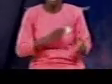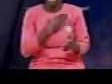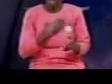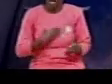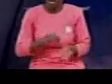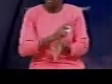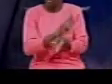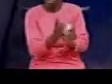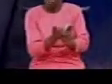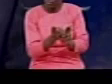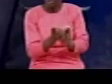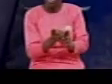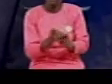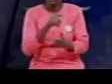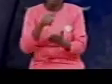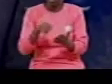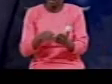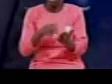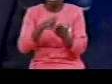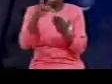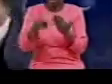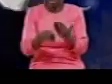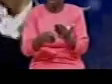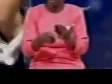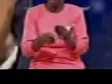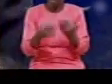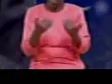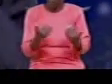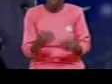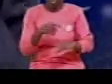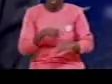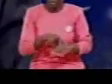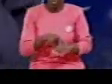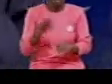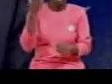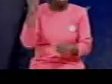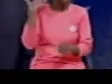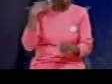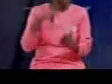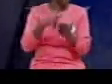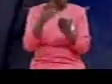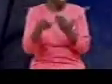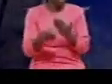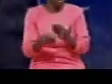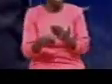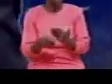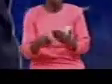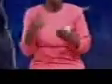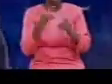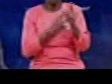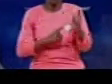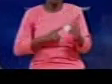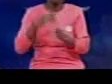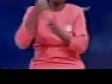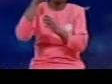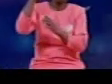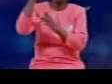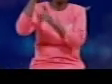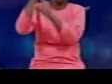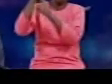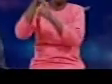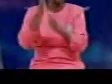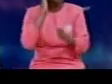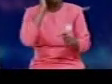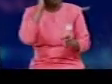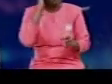this time, the previous crusade, the monthly crusade, the Lord himself will ensure that every